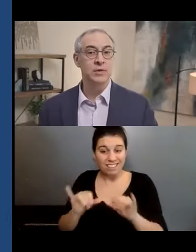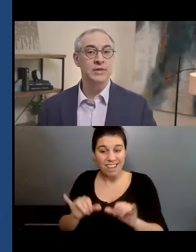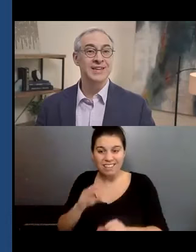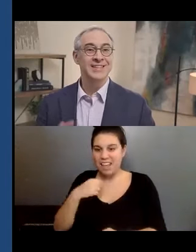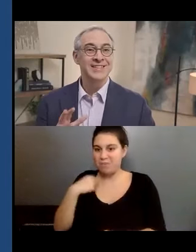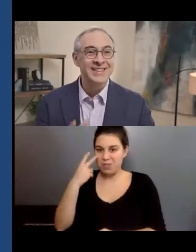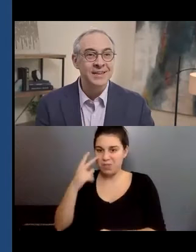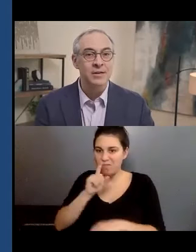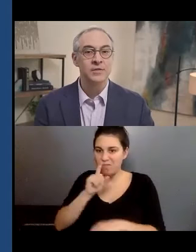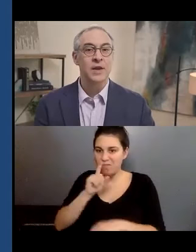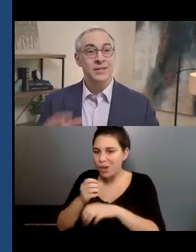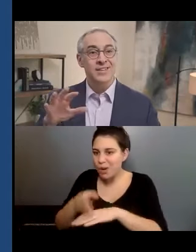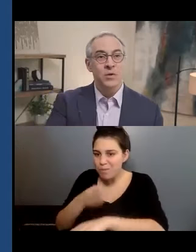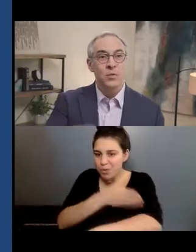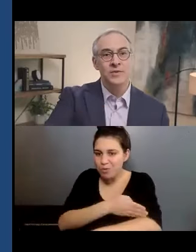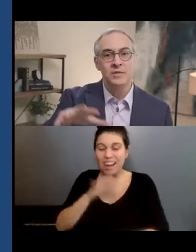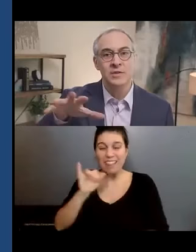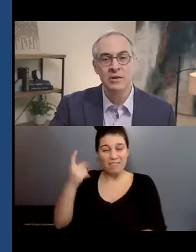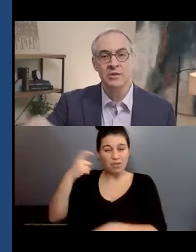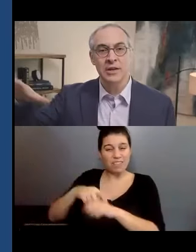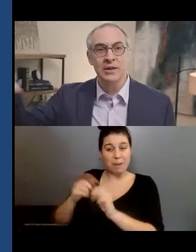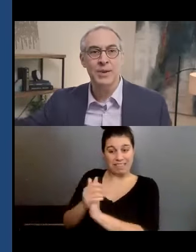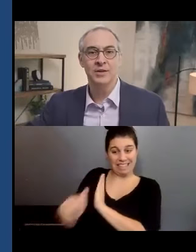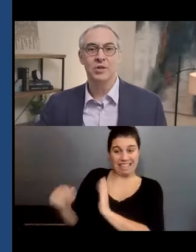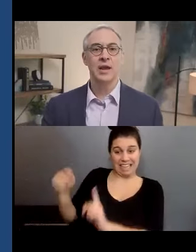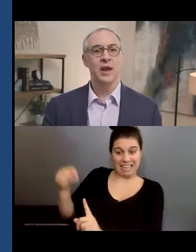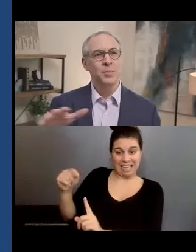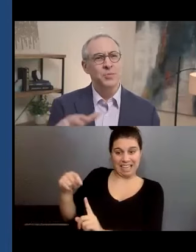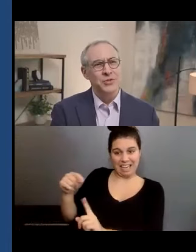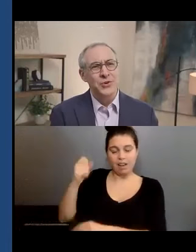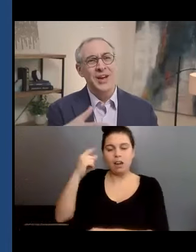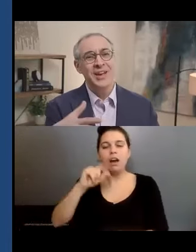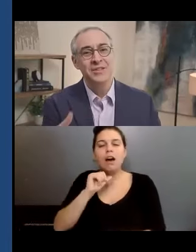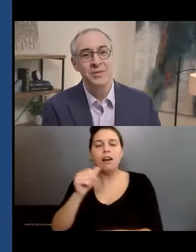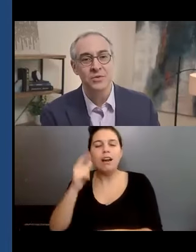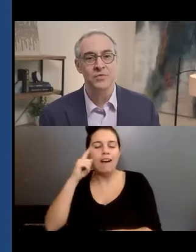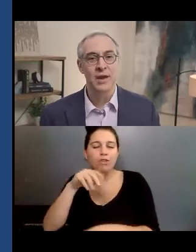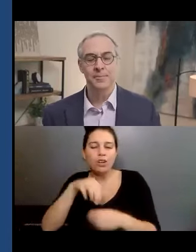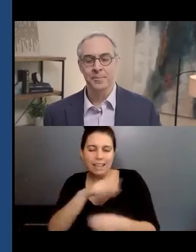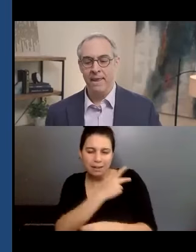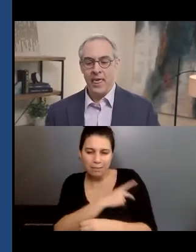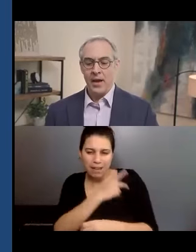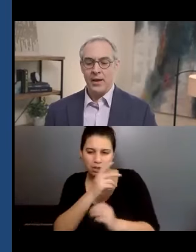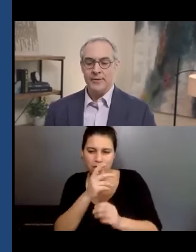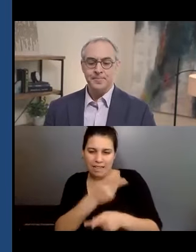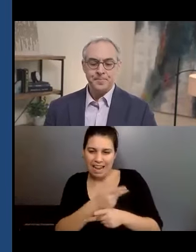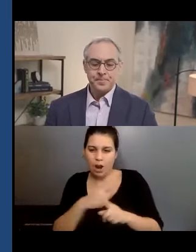time we had really seen skills. Now, there still wasn't skills in patient care, but we're trying to move there.